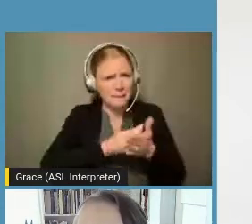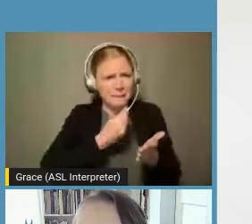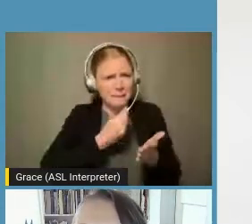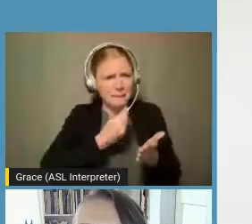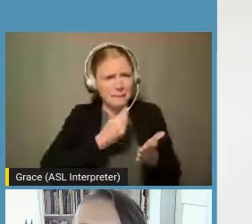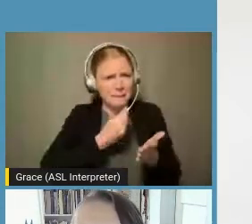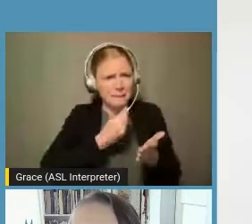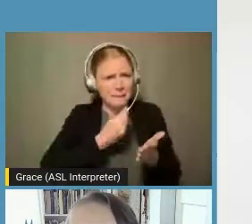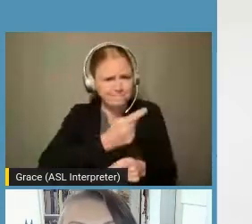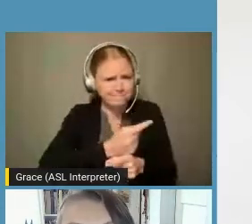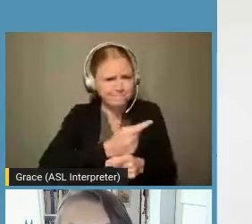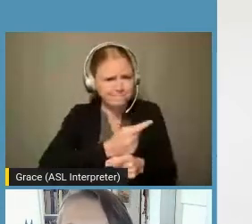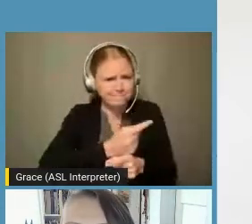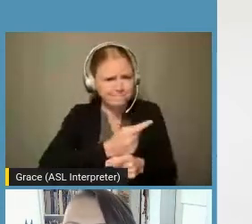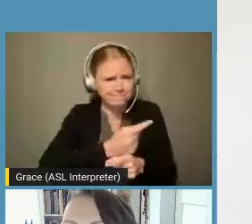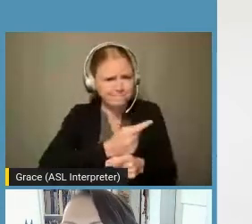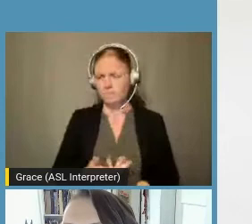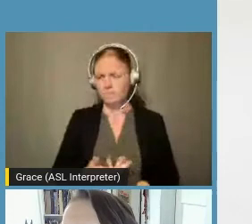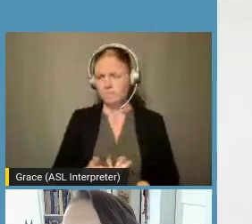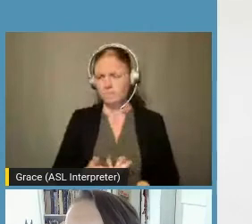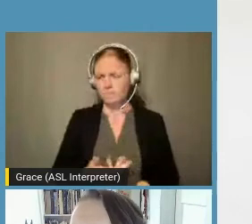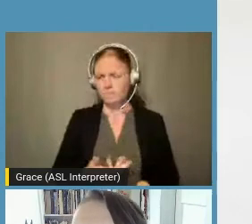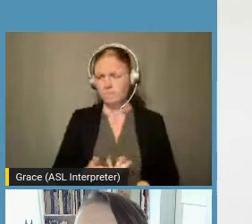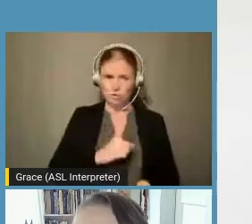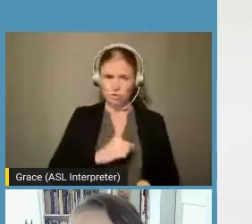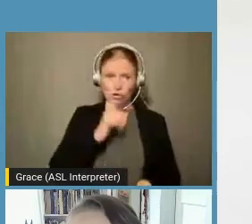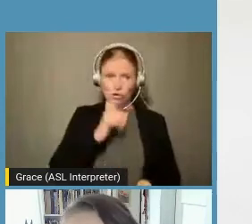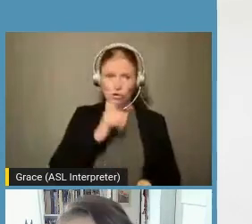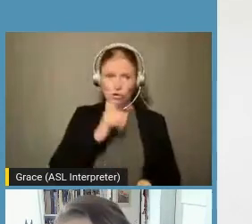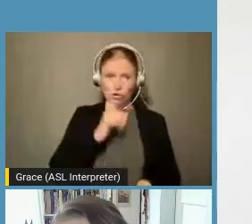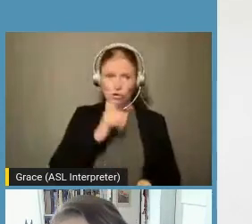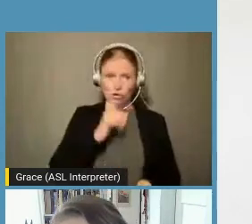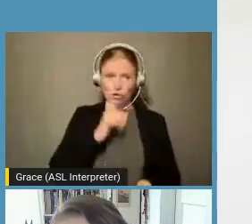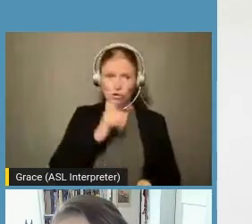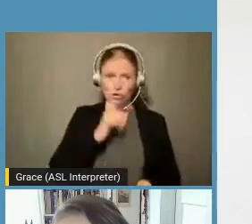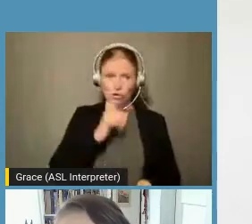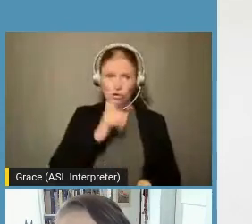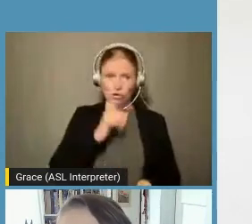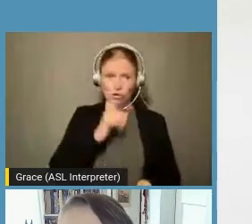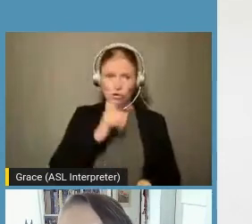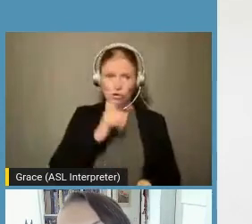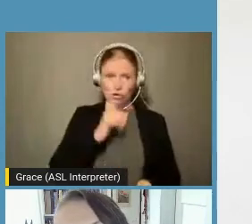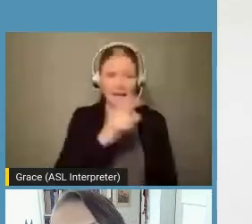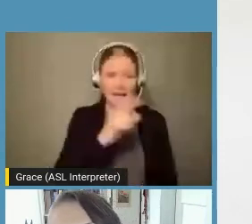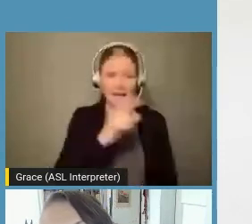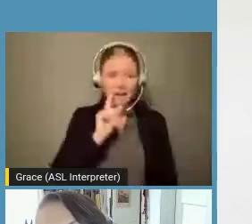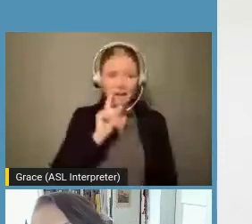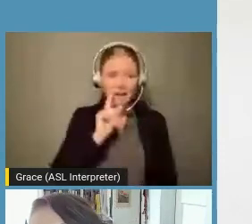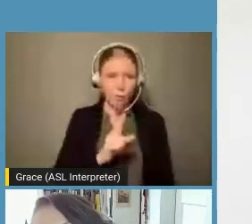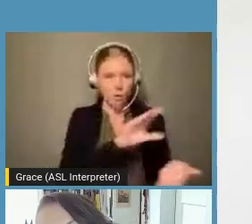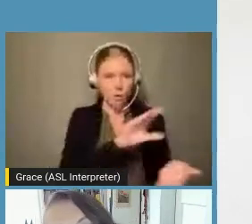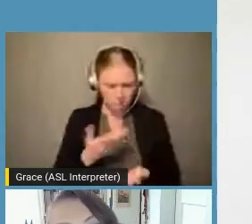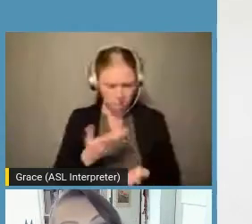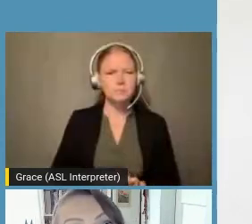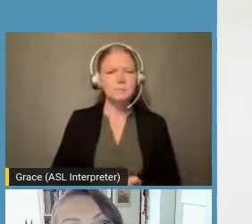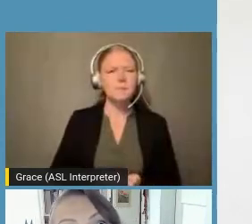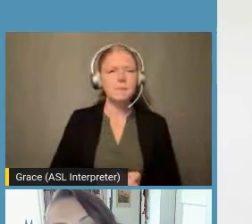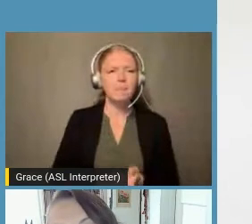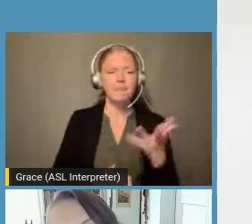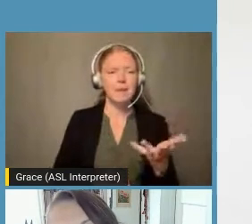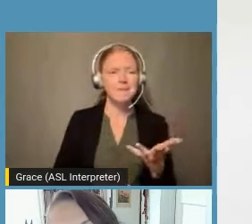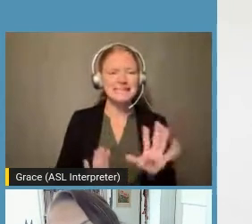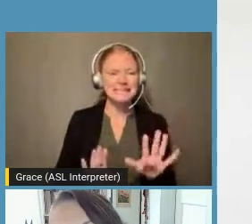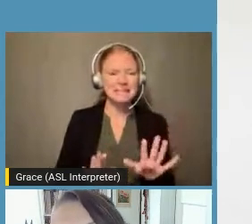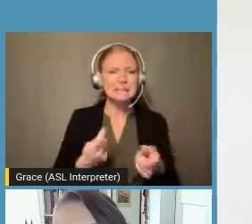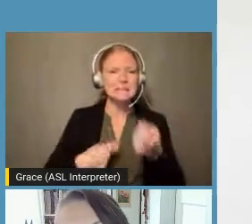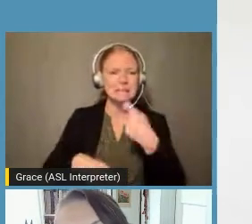overpaying for what it is you're getting. But instead of going through a more formal RFP process where you send out